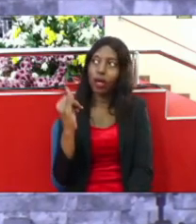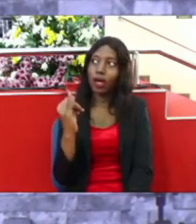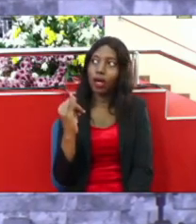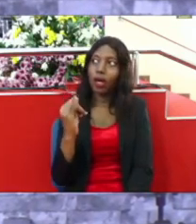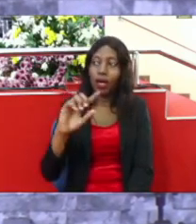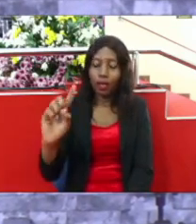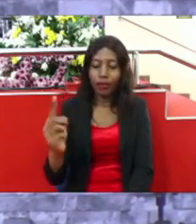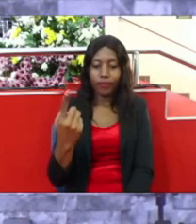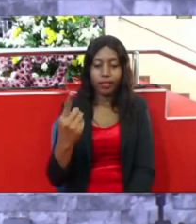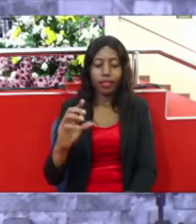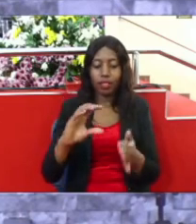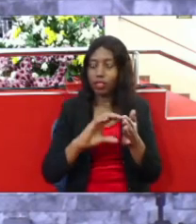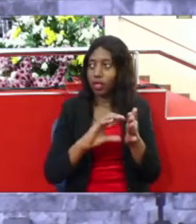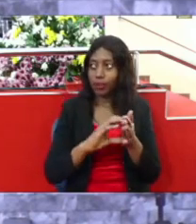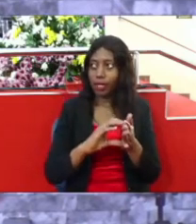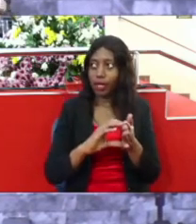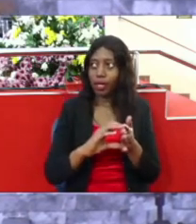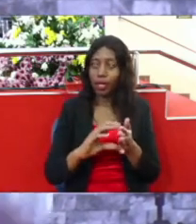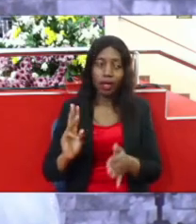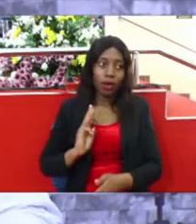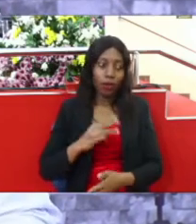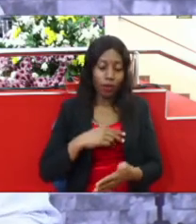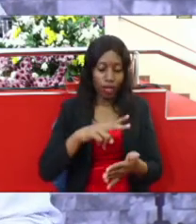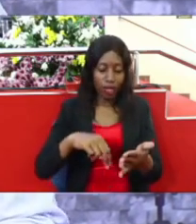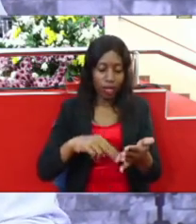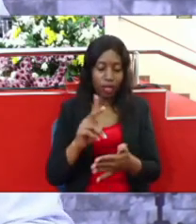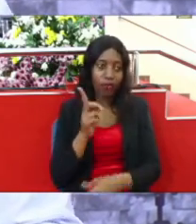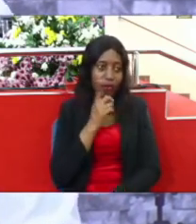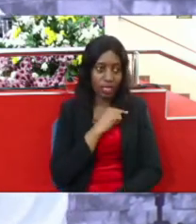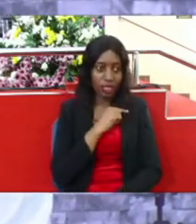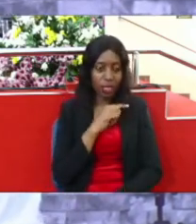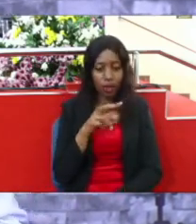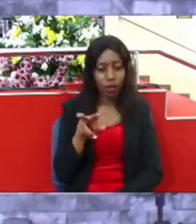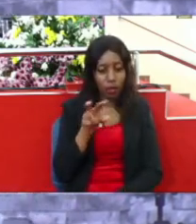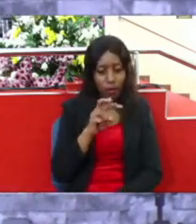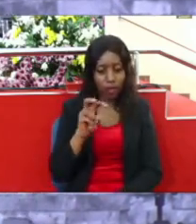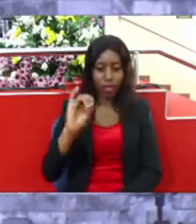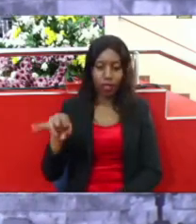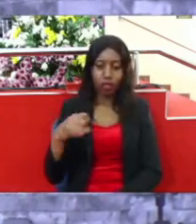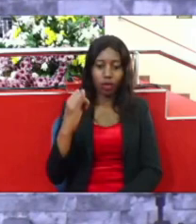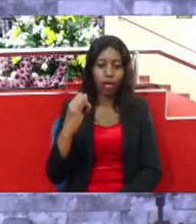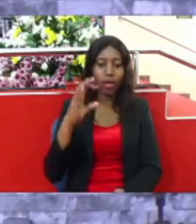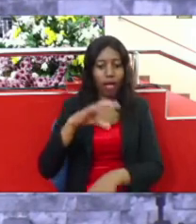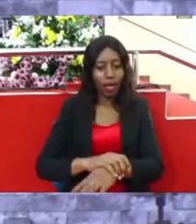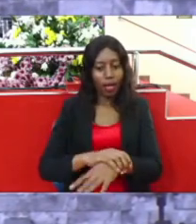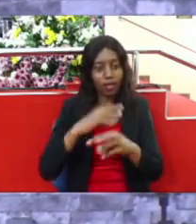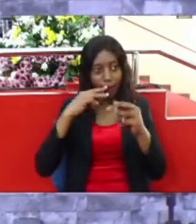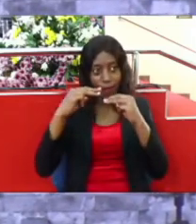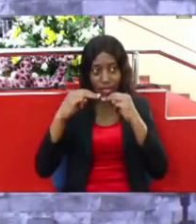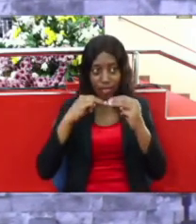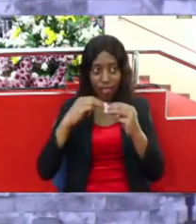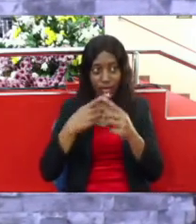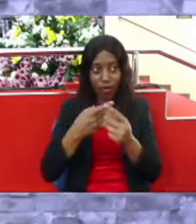that we read, sura ya kwanza ambayo tumeisoma, we see Jonah getting the message from the Lord. Tunaona Jonah akipokea ujumbe toka kwa Bwana. And